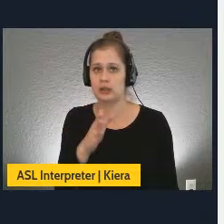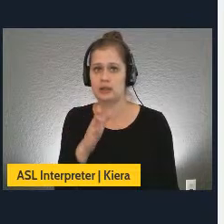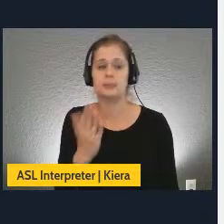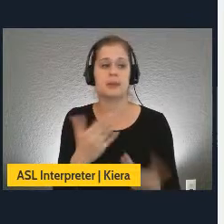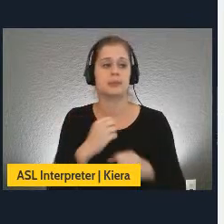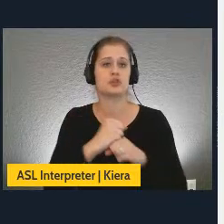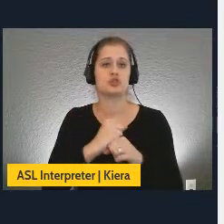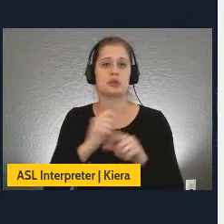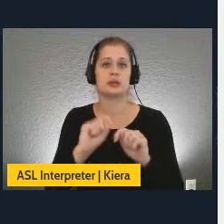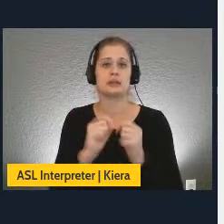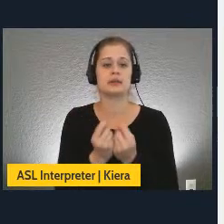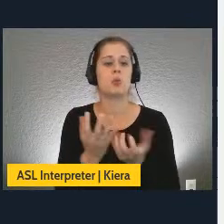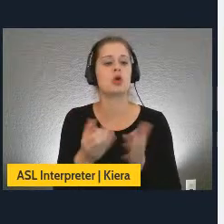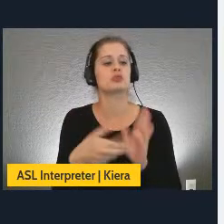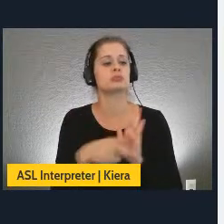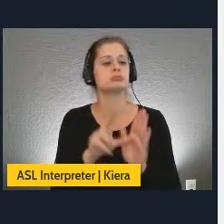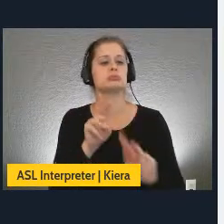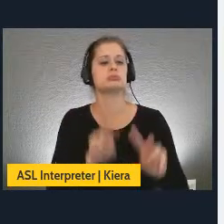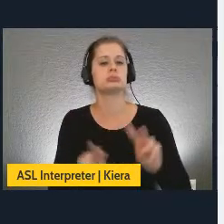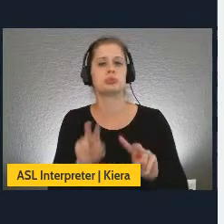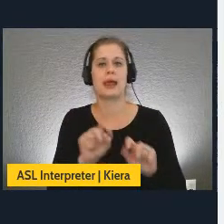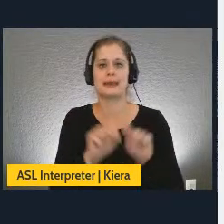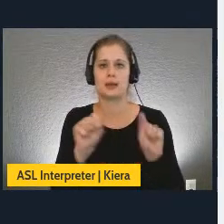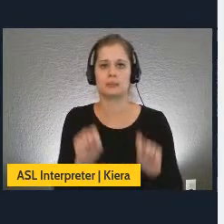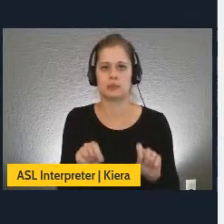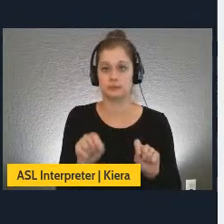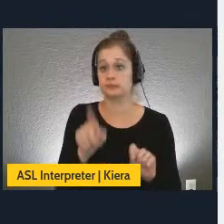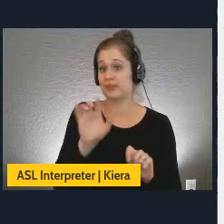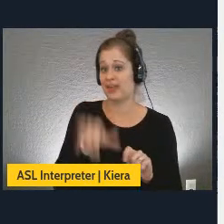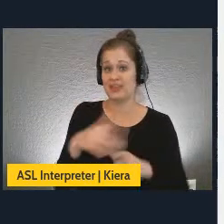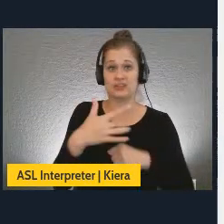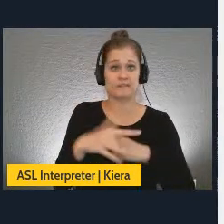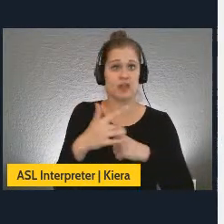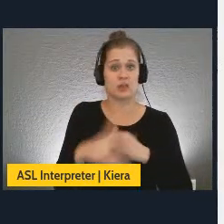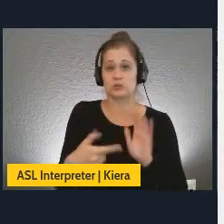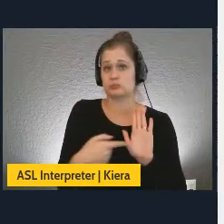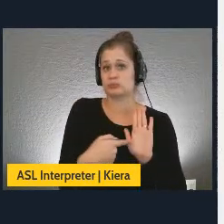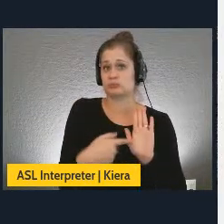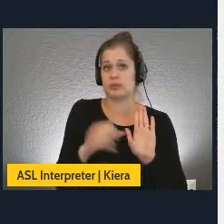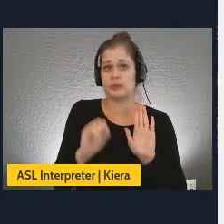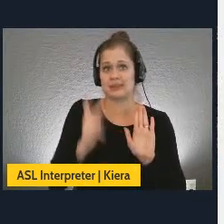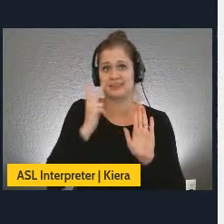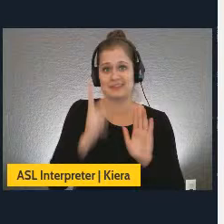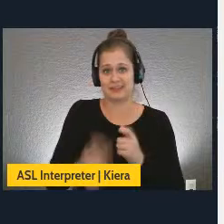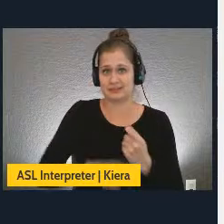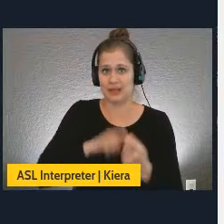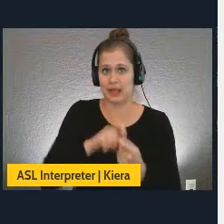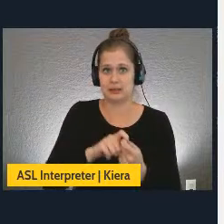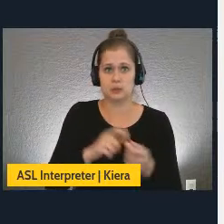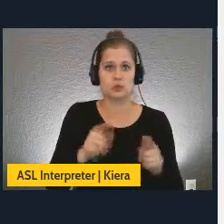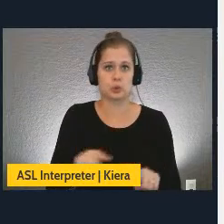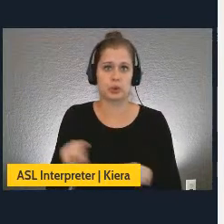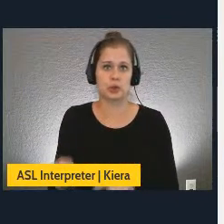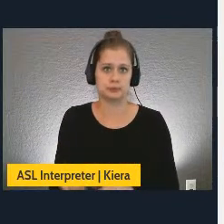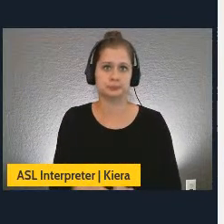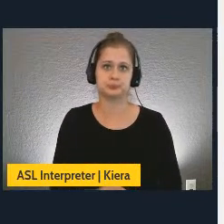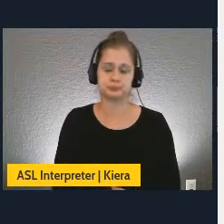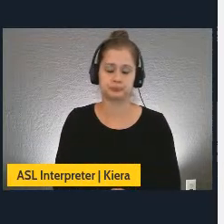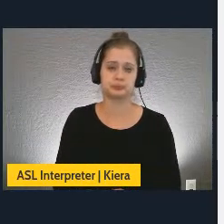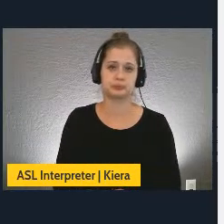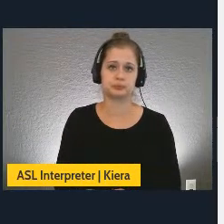just review the template. This is there. This is transparent, and they can see exactly what's going on. For